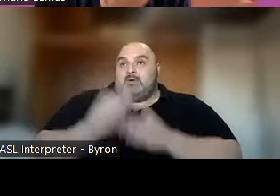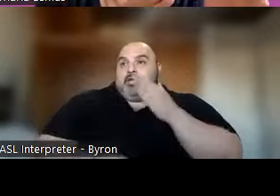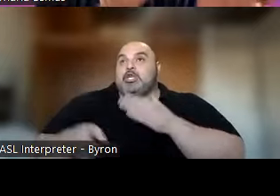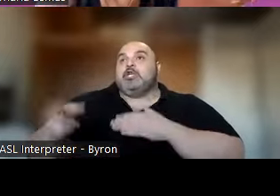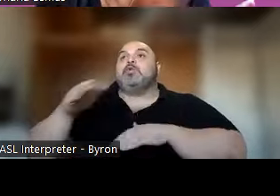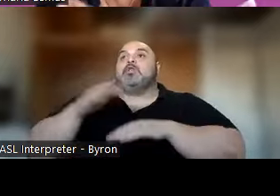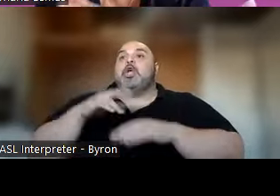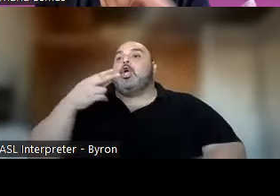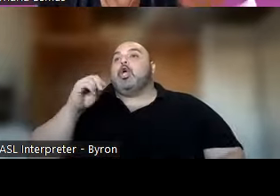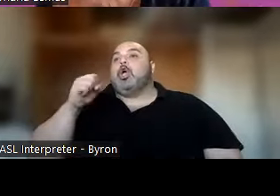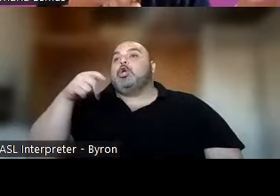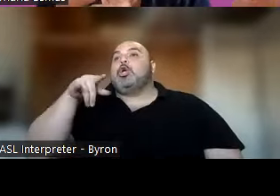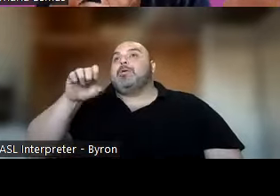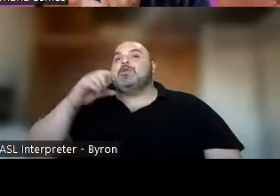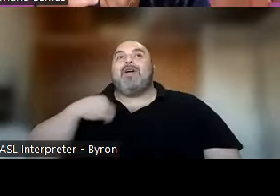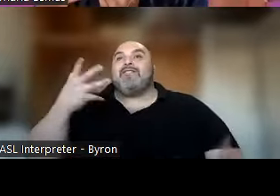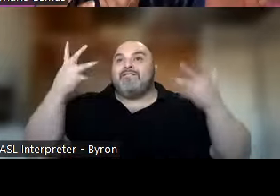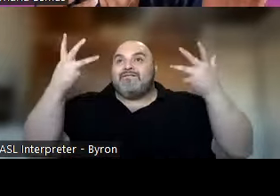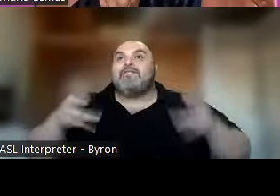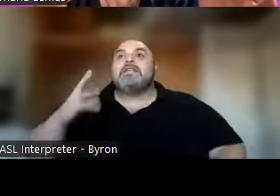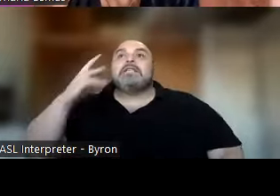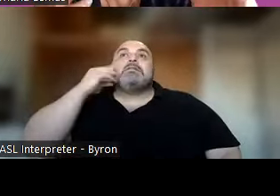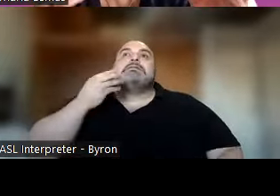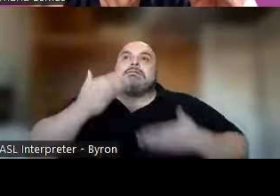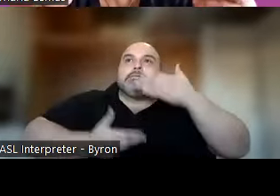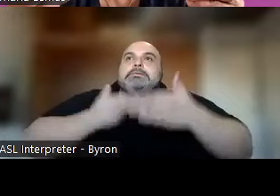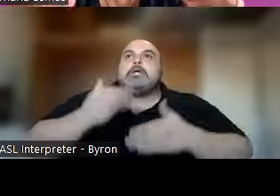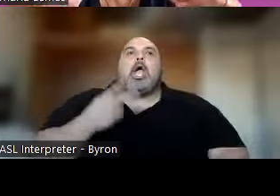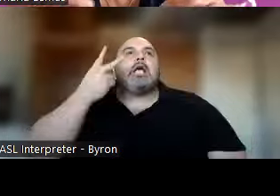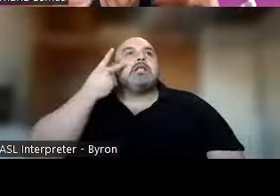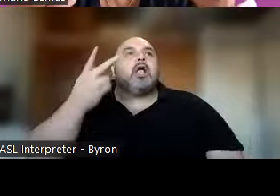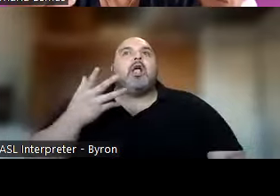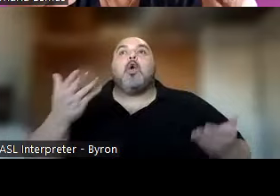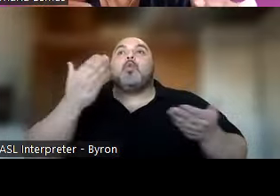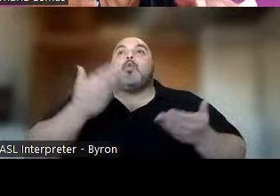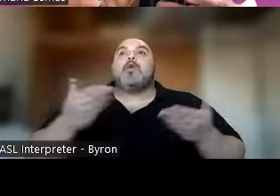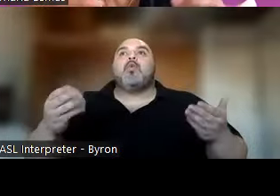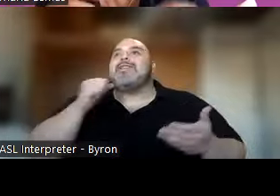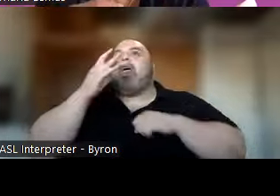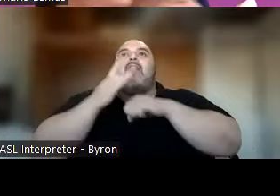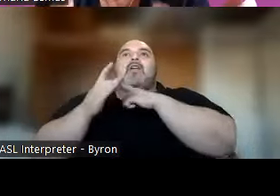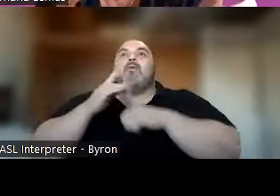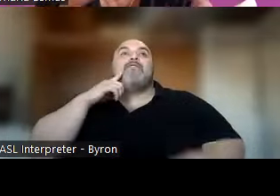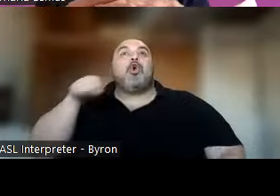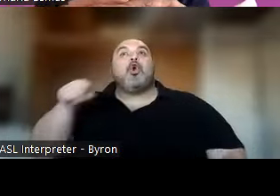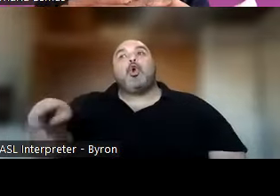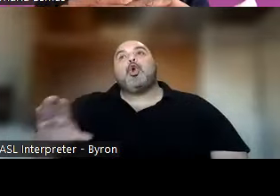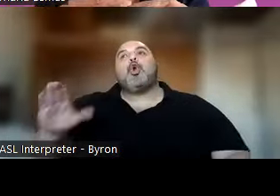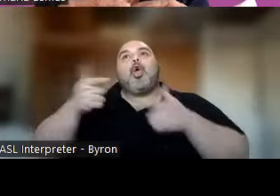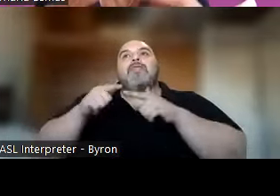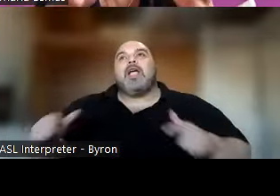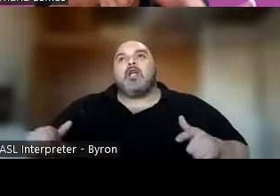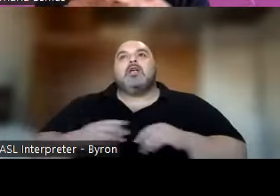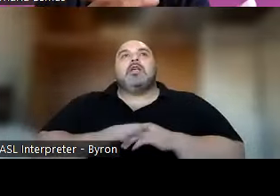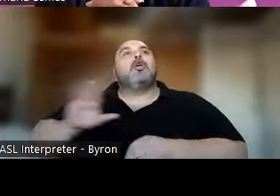hospice. And so I've gone through the process of, and what I saw was so many resources were not available to her in her language, in